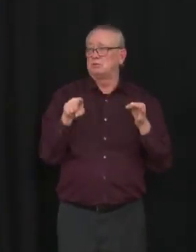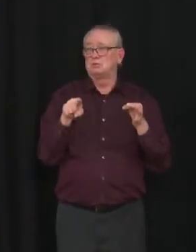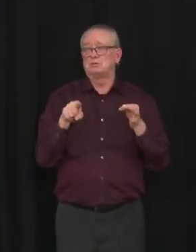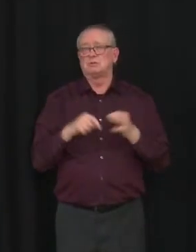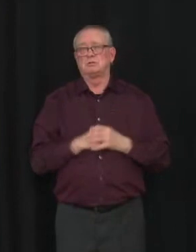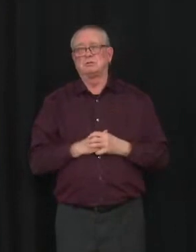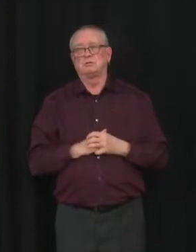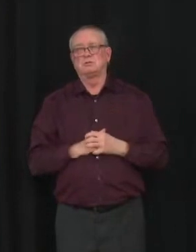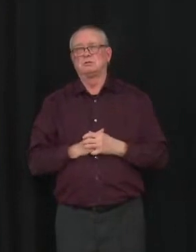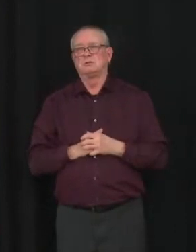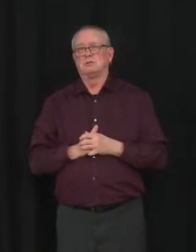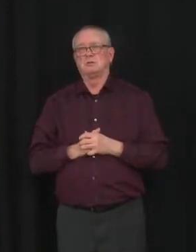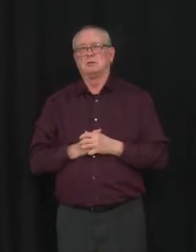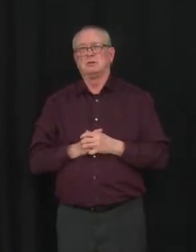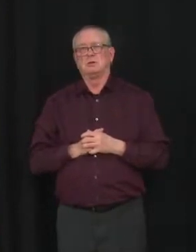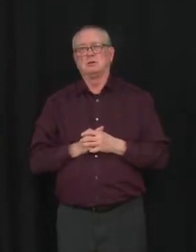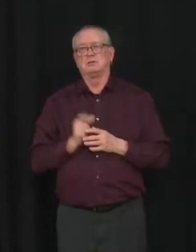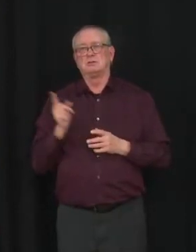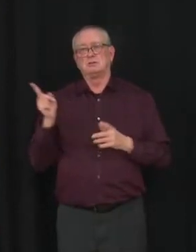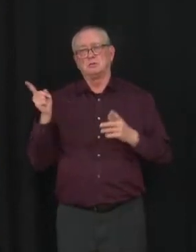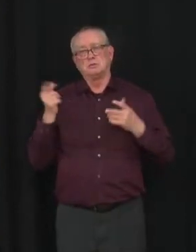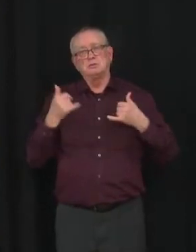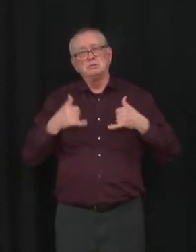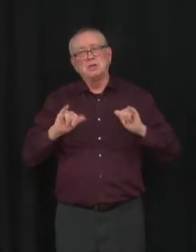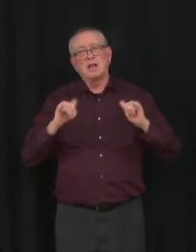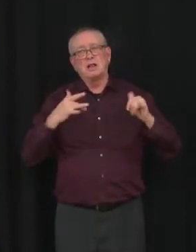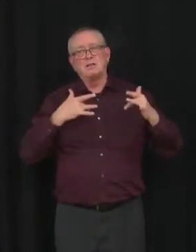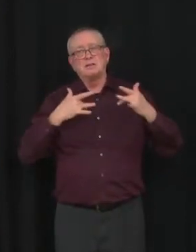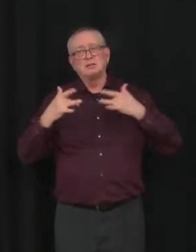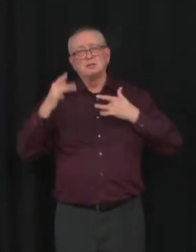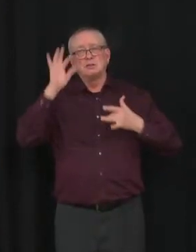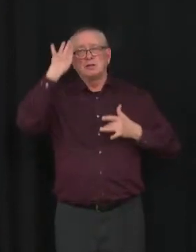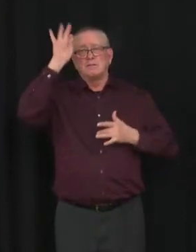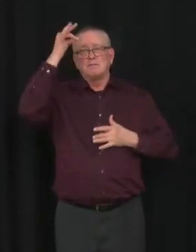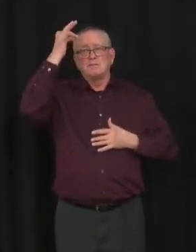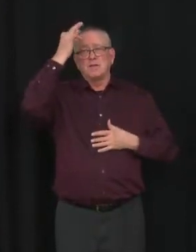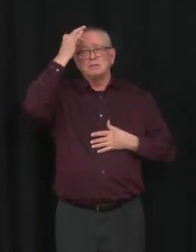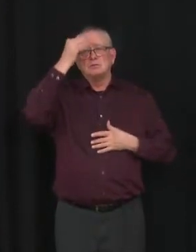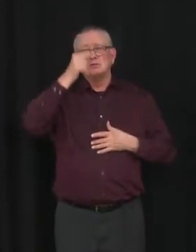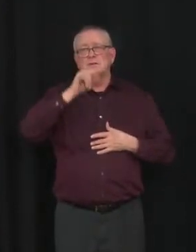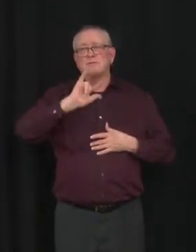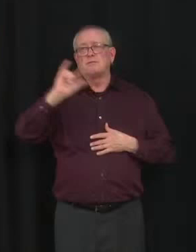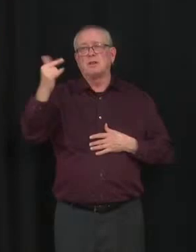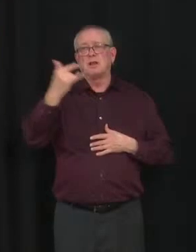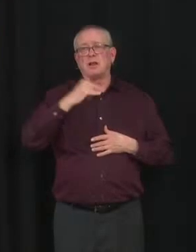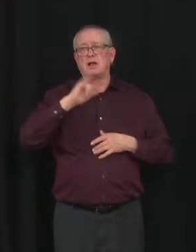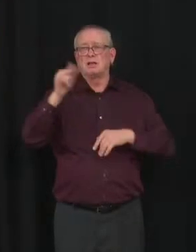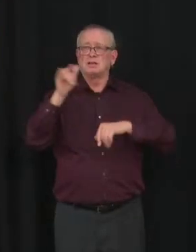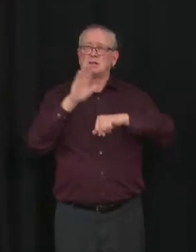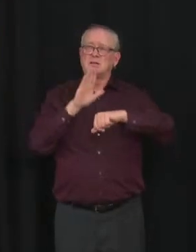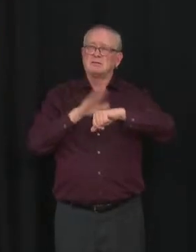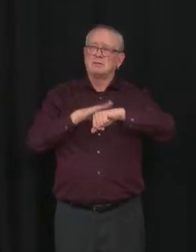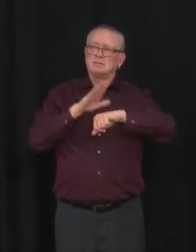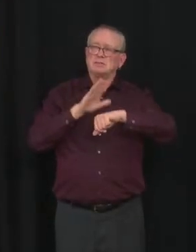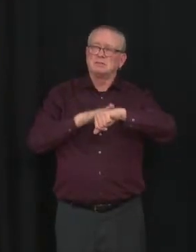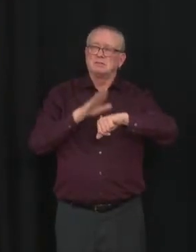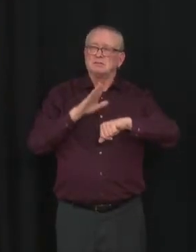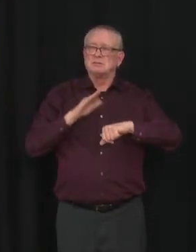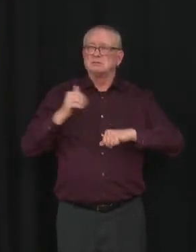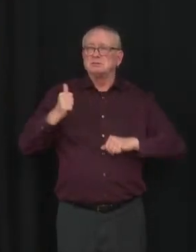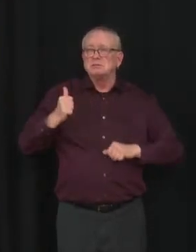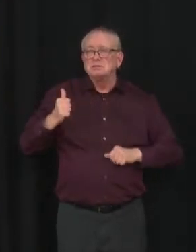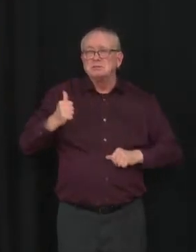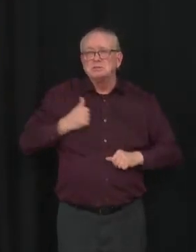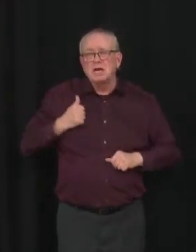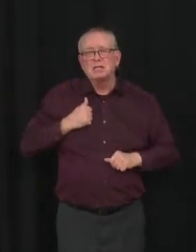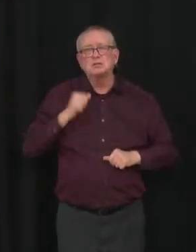Premier. Premier, are you still concerned with the federal travel advisory, which came out last week advising Canadians to avoid non-essential travel, just given the rapid rise